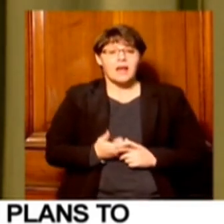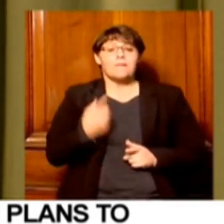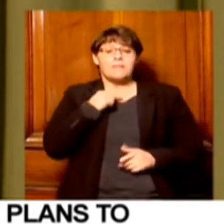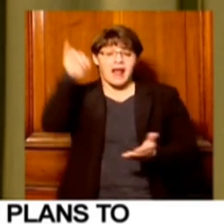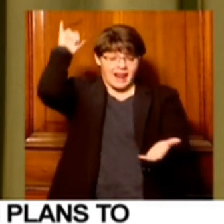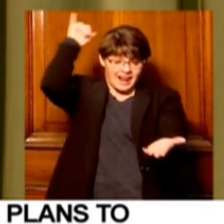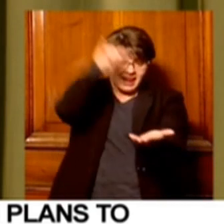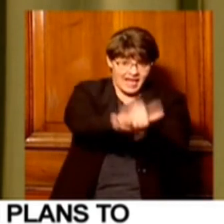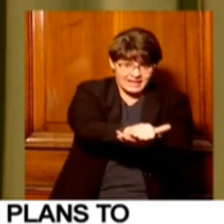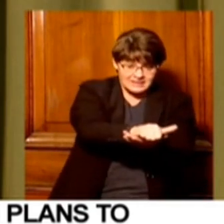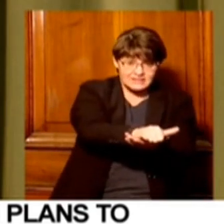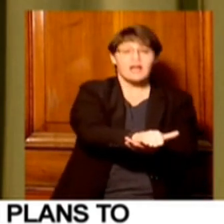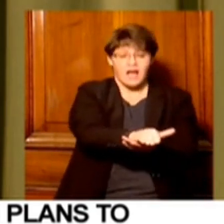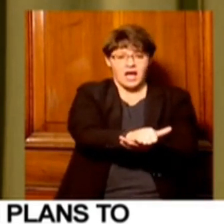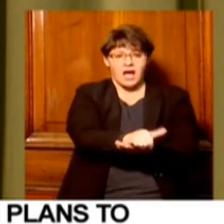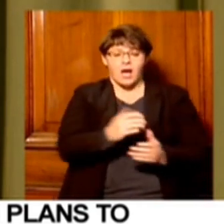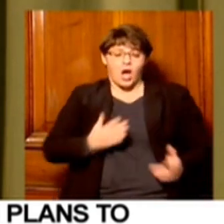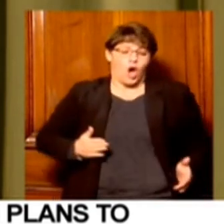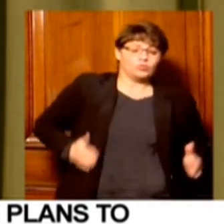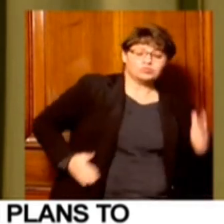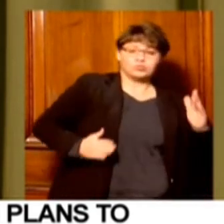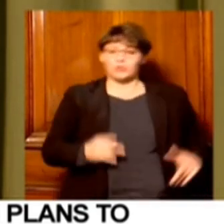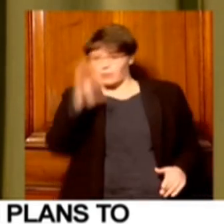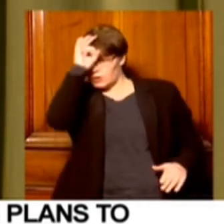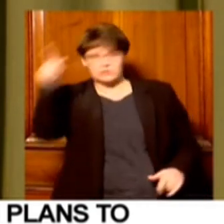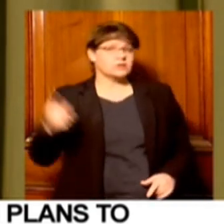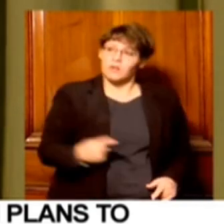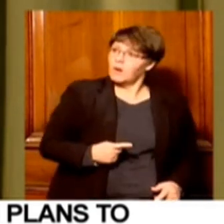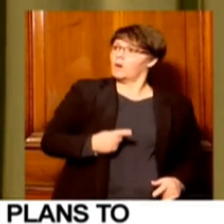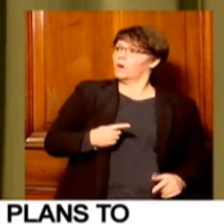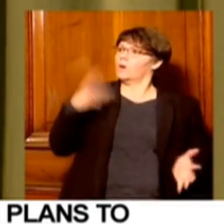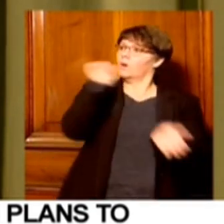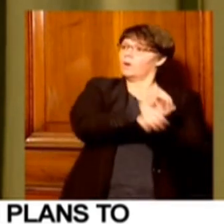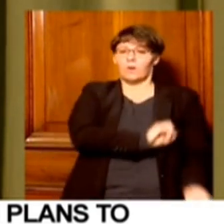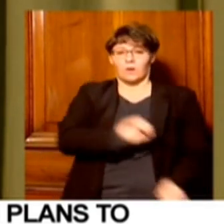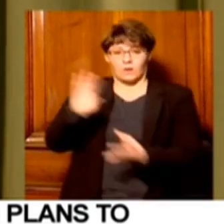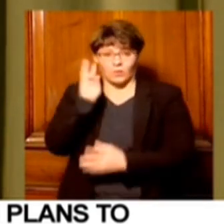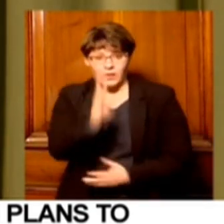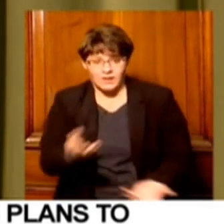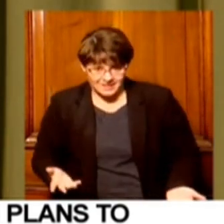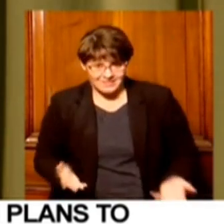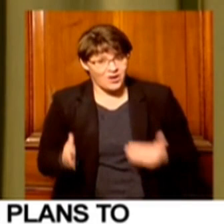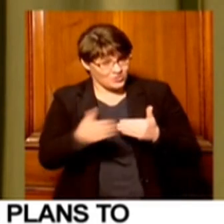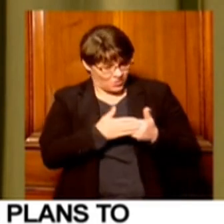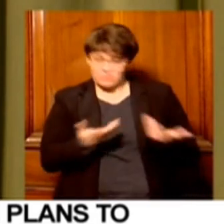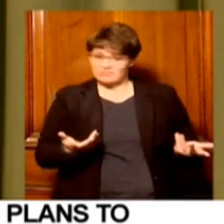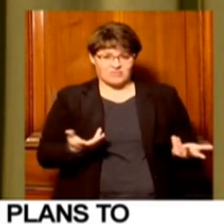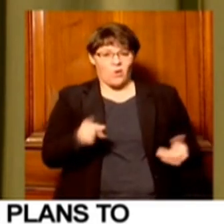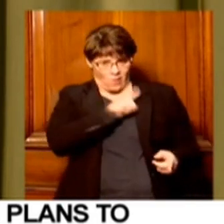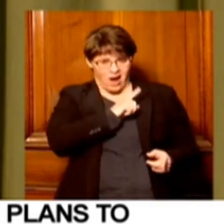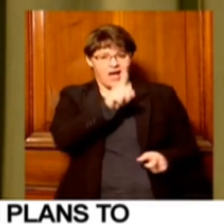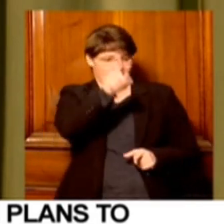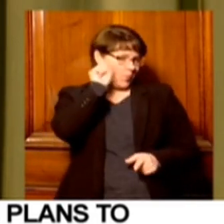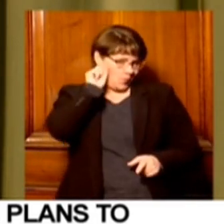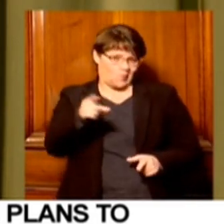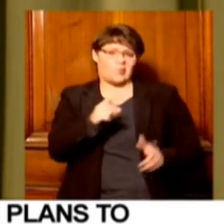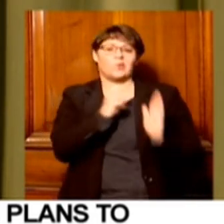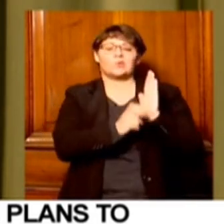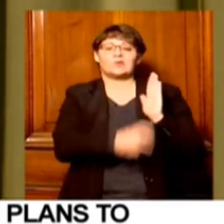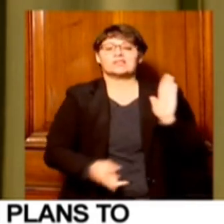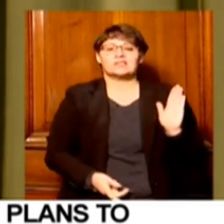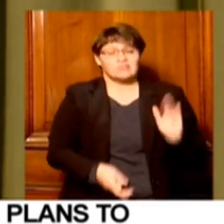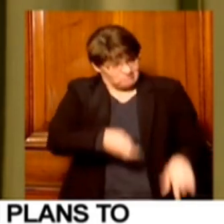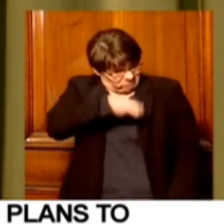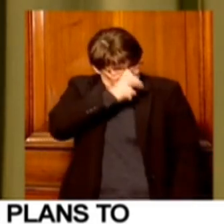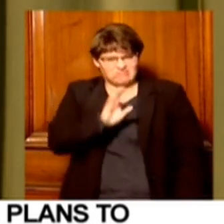upon arrival. When that flight lands, at that door of that aircraft, you will meet your fate at that moment. And it is